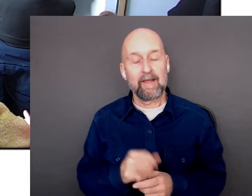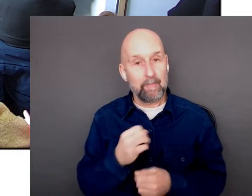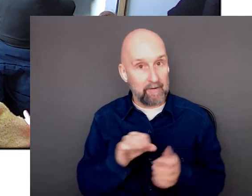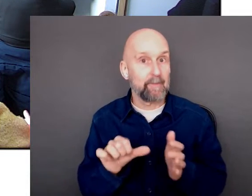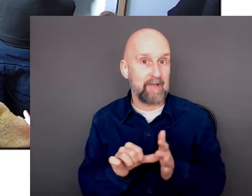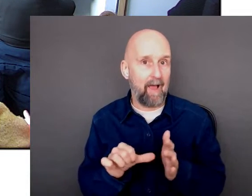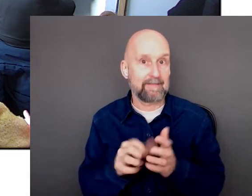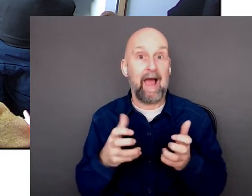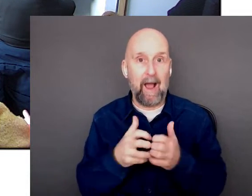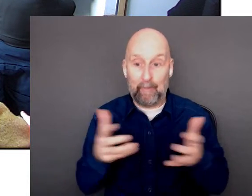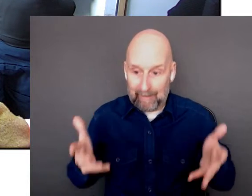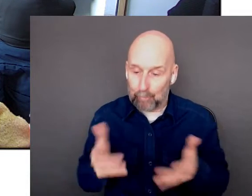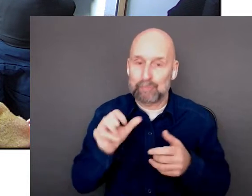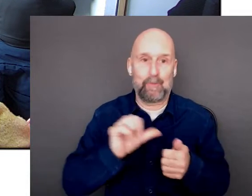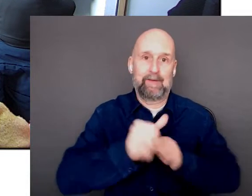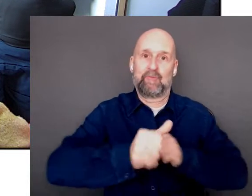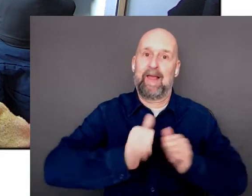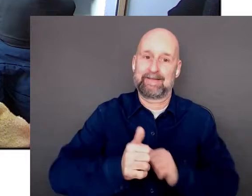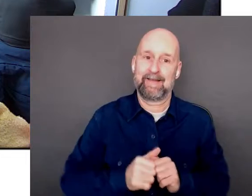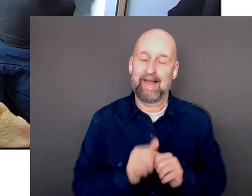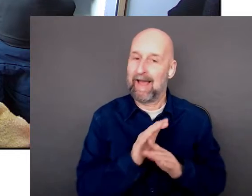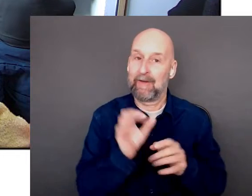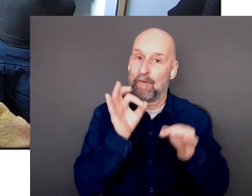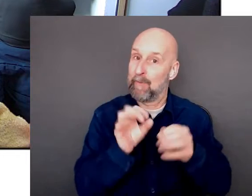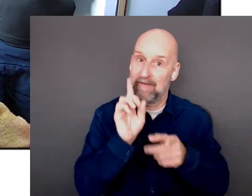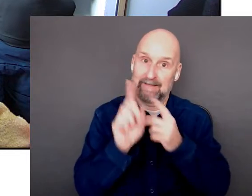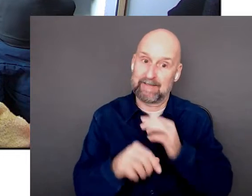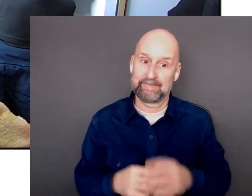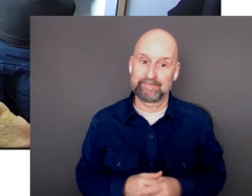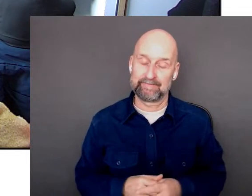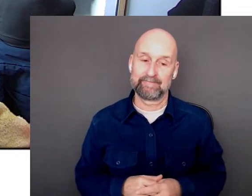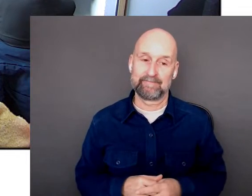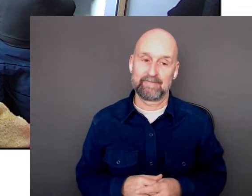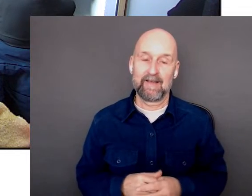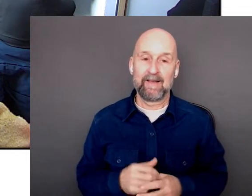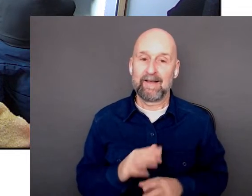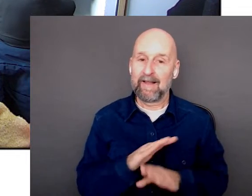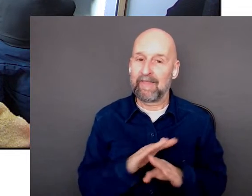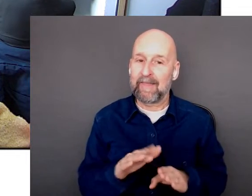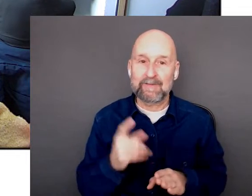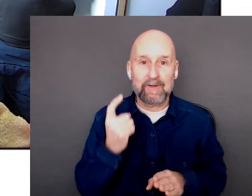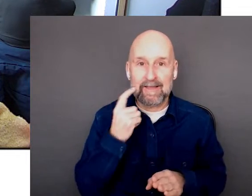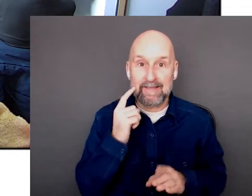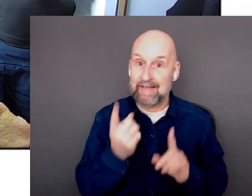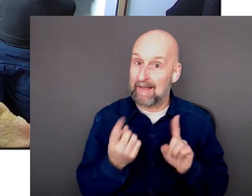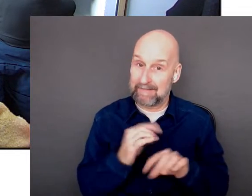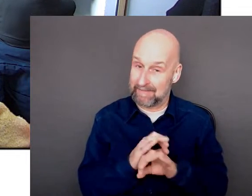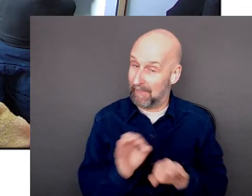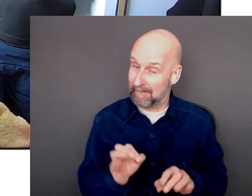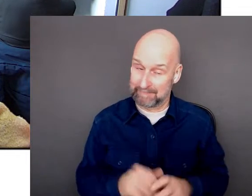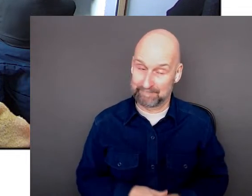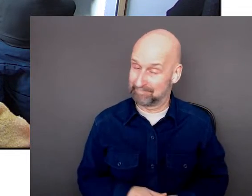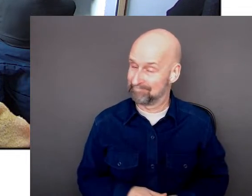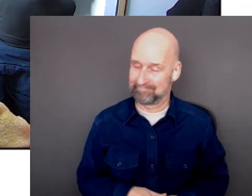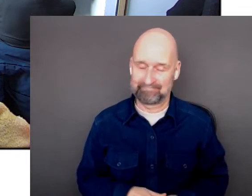don't have a perfect answer, but. No, there are no easy questions, no easy answers here.